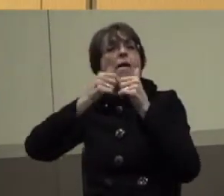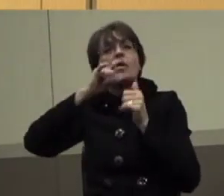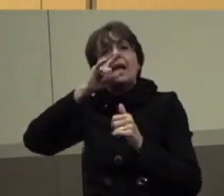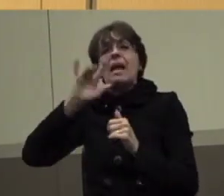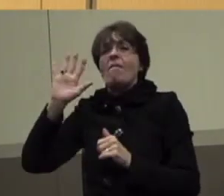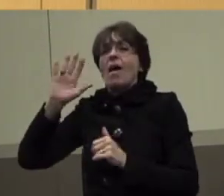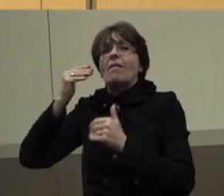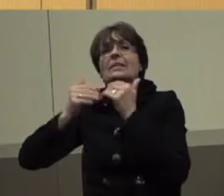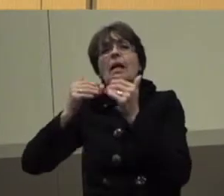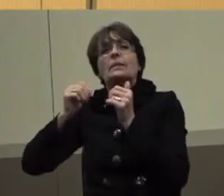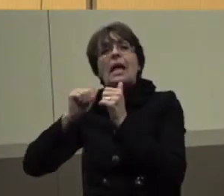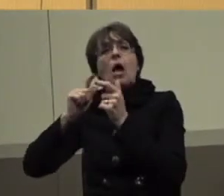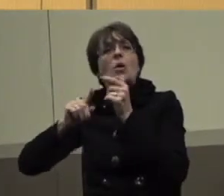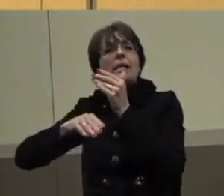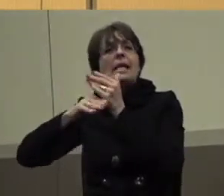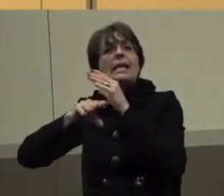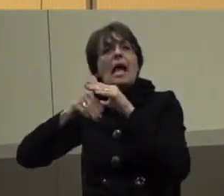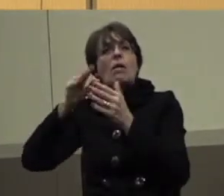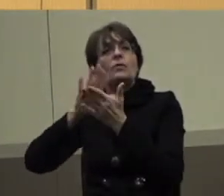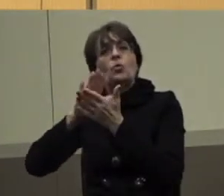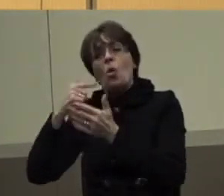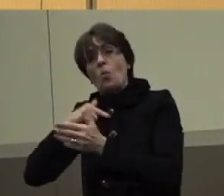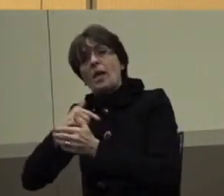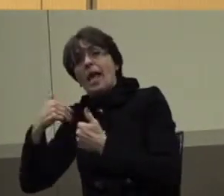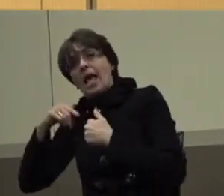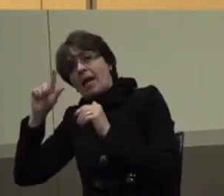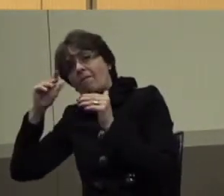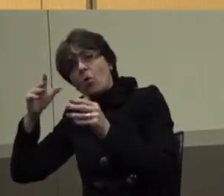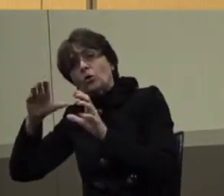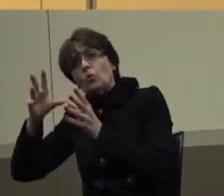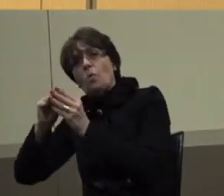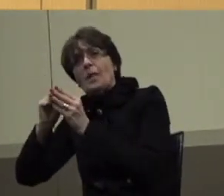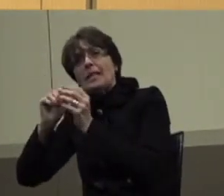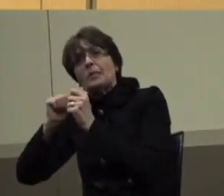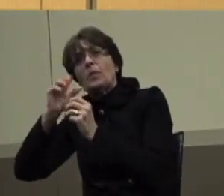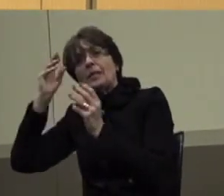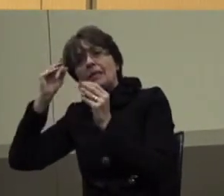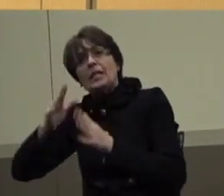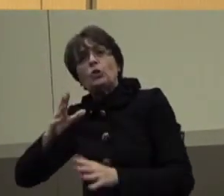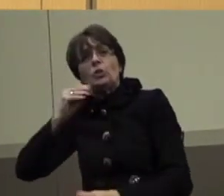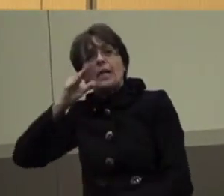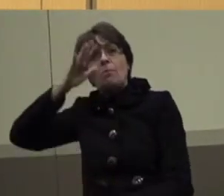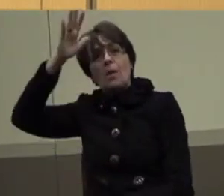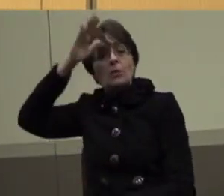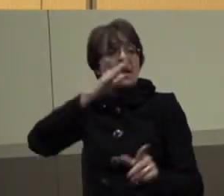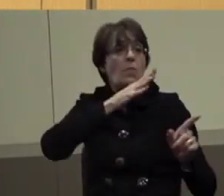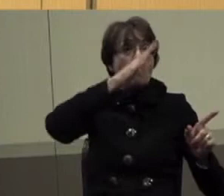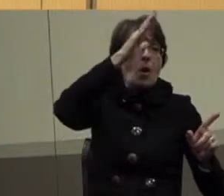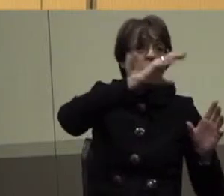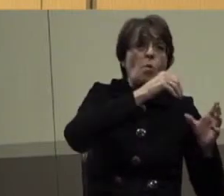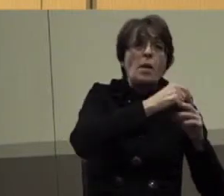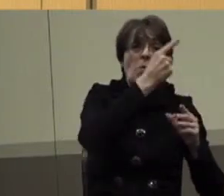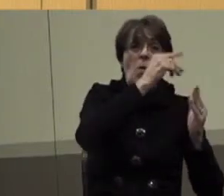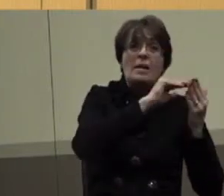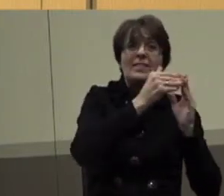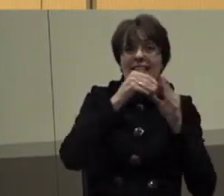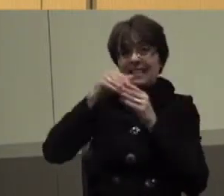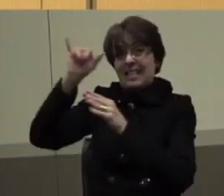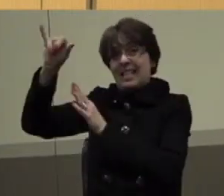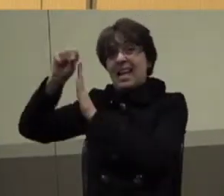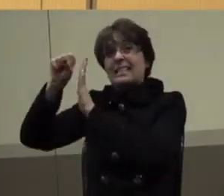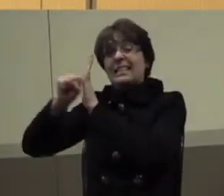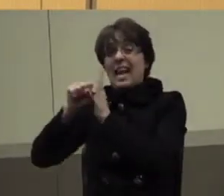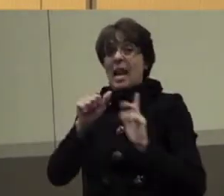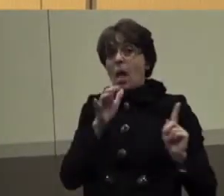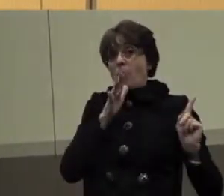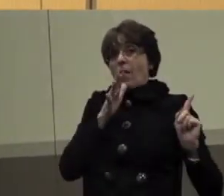kicked out of school. We did focus group meetings with teachers and parents, and the parent group in one of those cities in that state, a mother